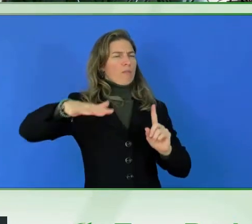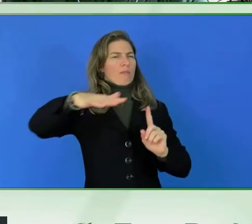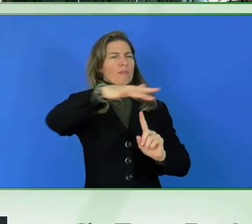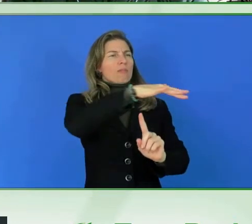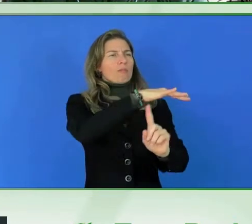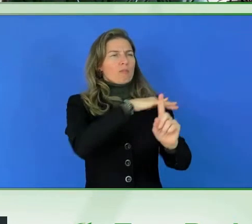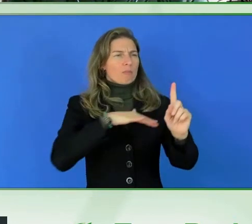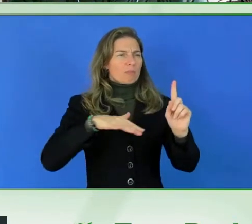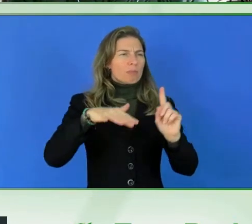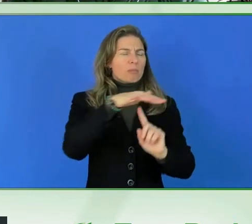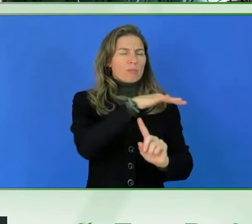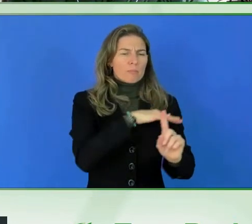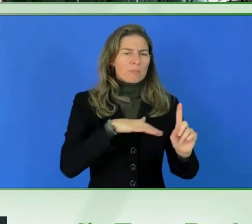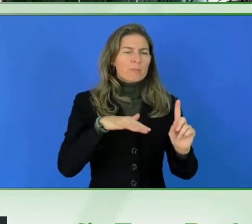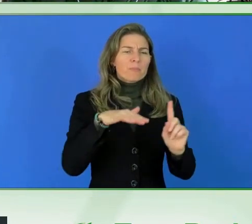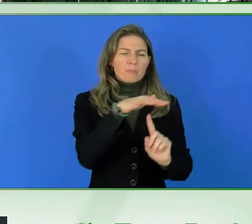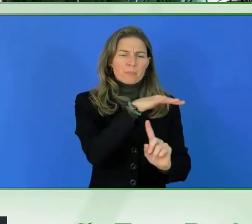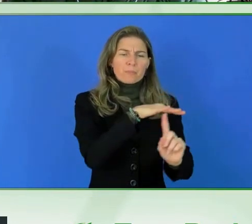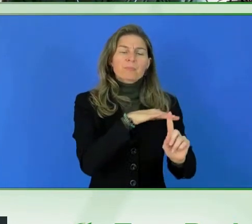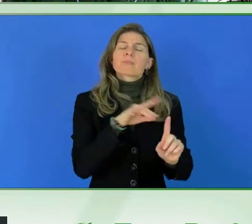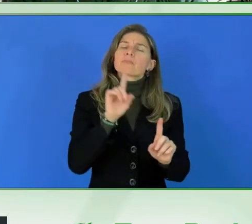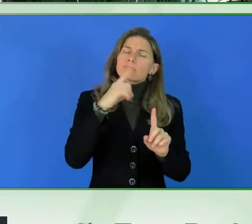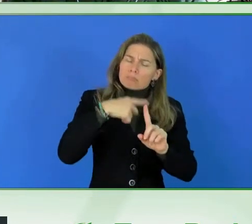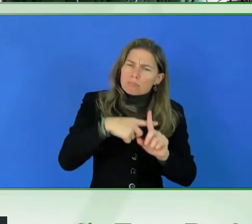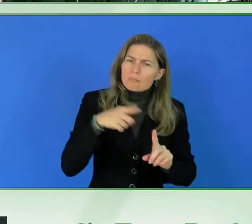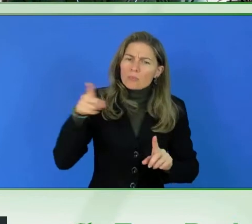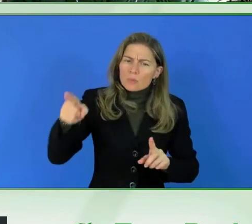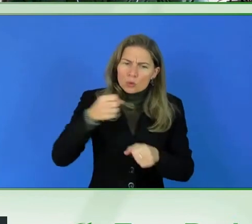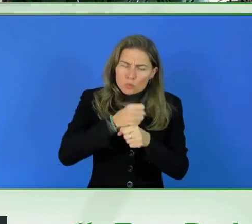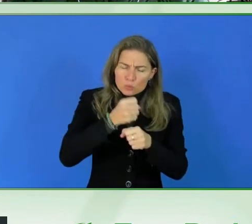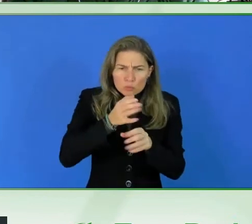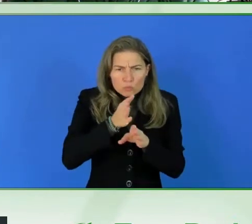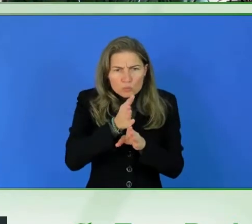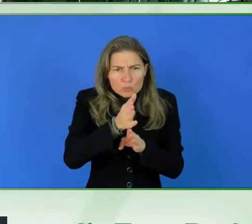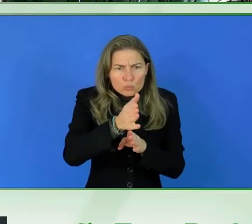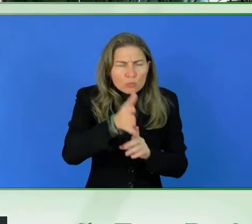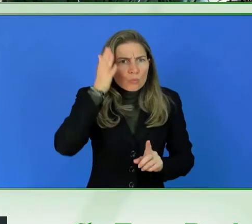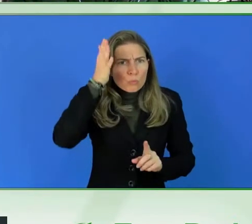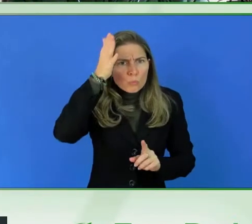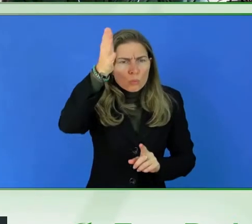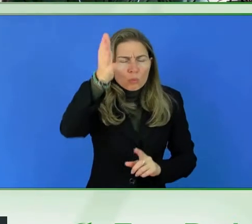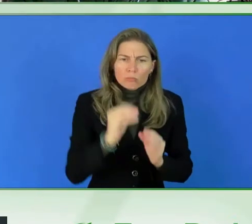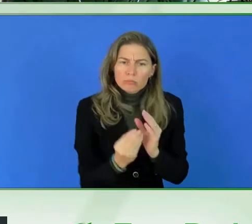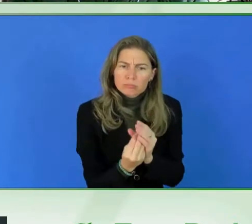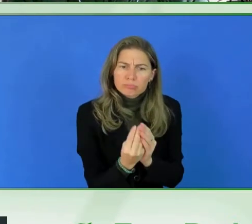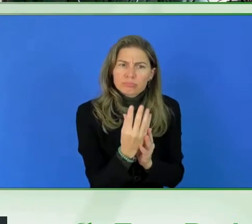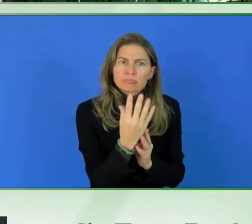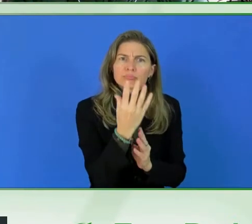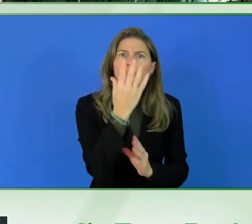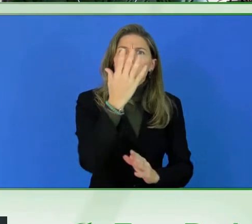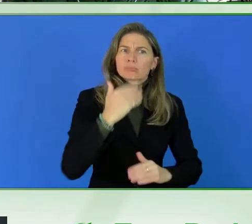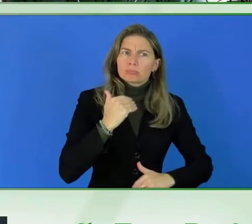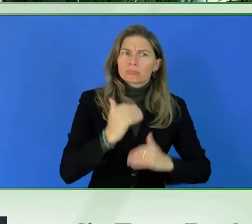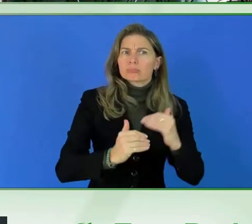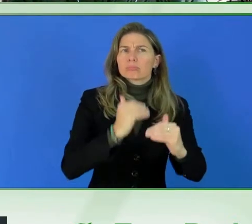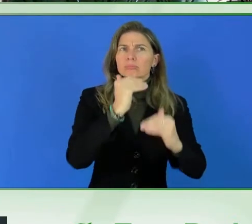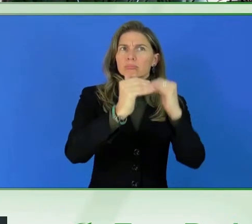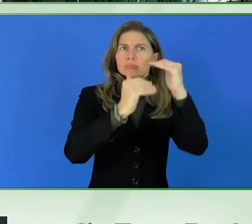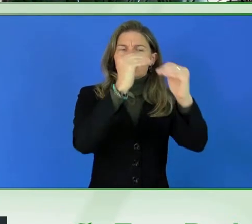career development. It also provides future PWD talent pipeline to Flex.